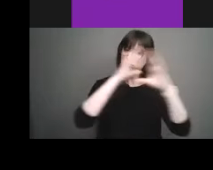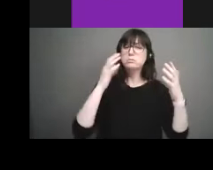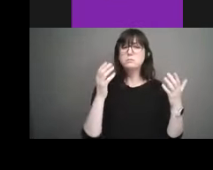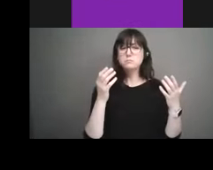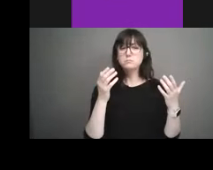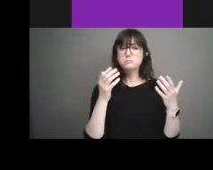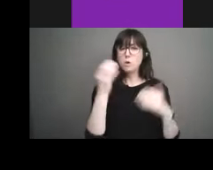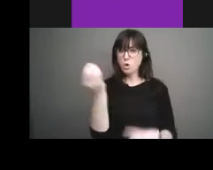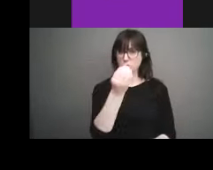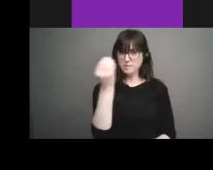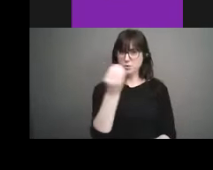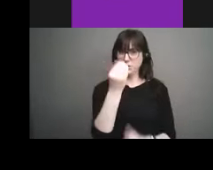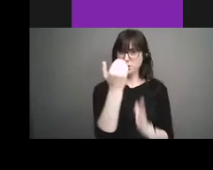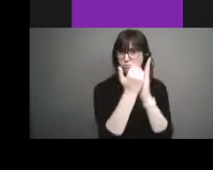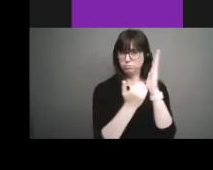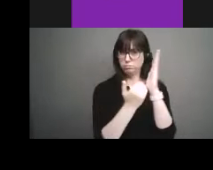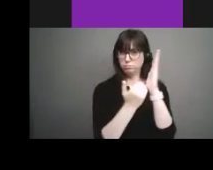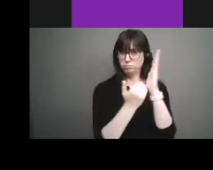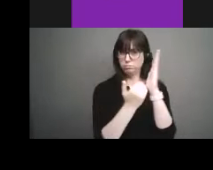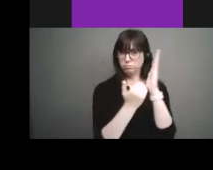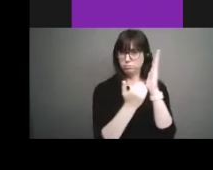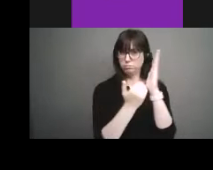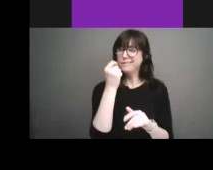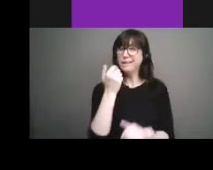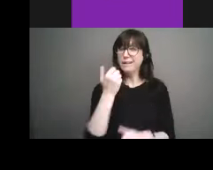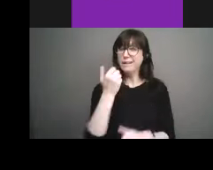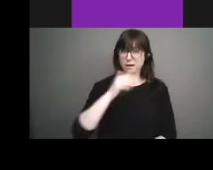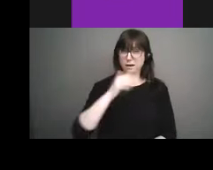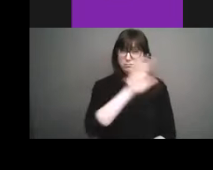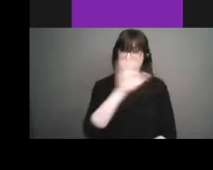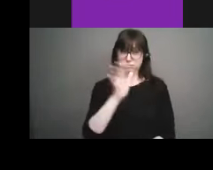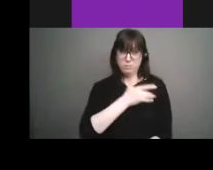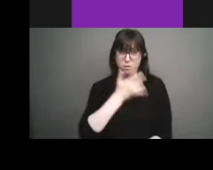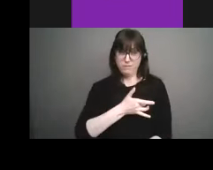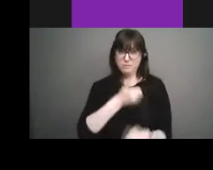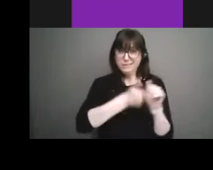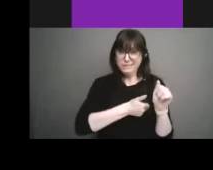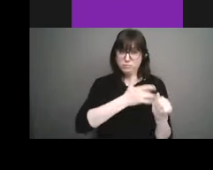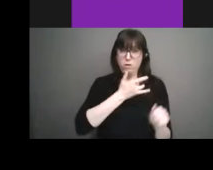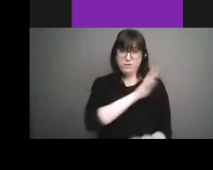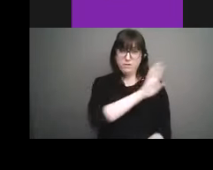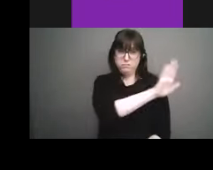the Ontario regime. Each province in Canada has a power of attorney regime through their